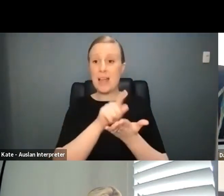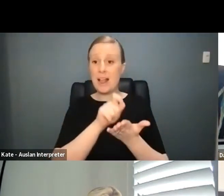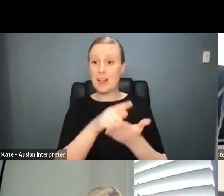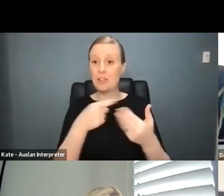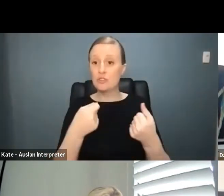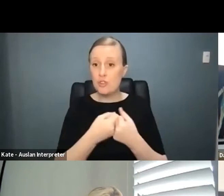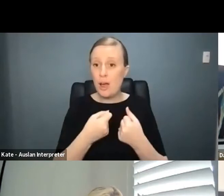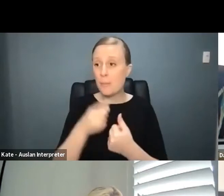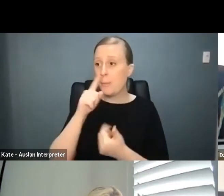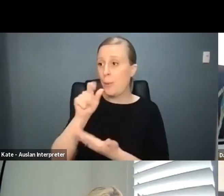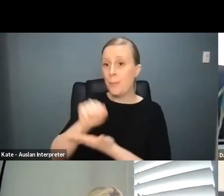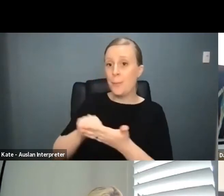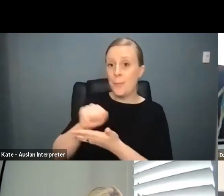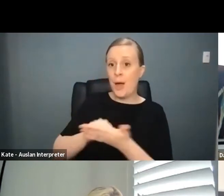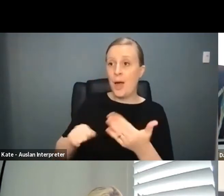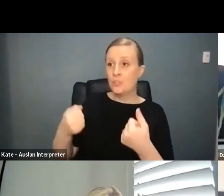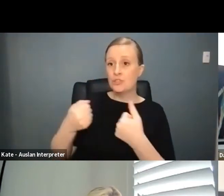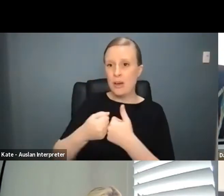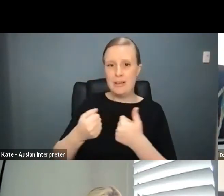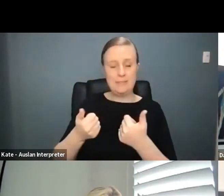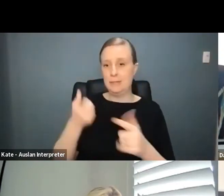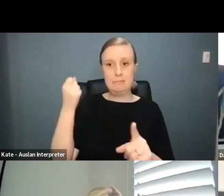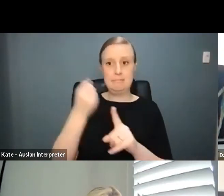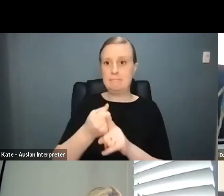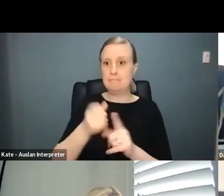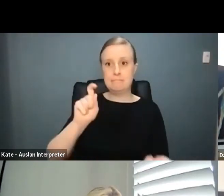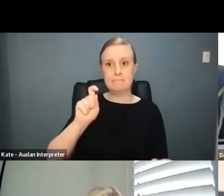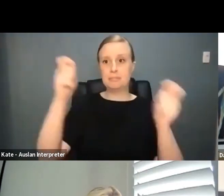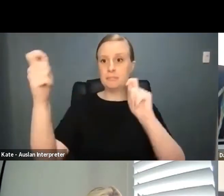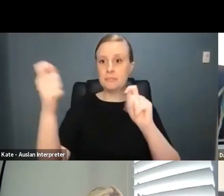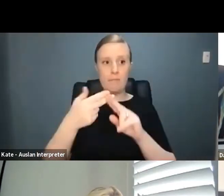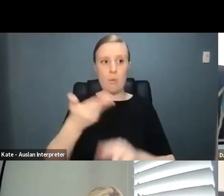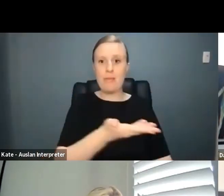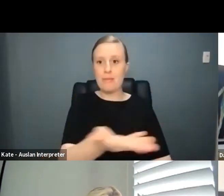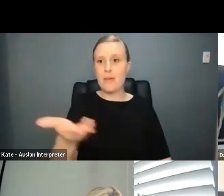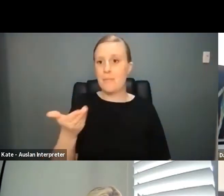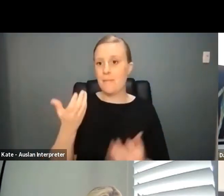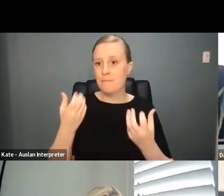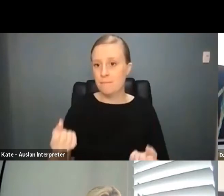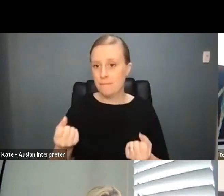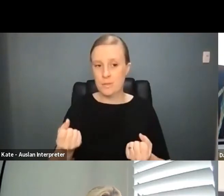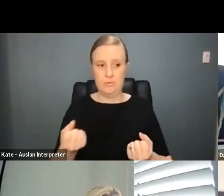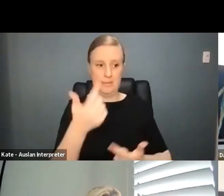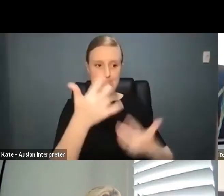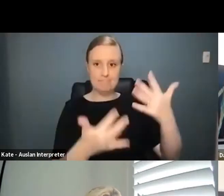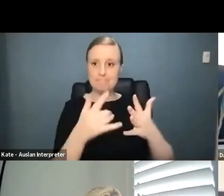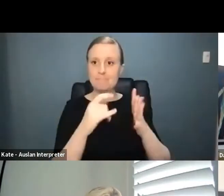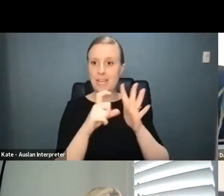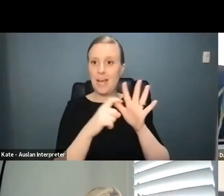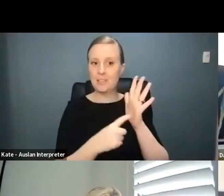data. We saw the first lockdown last year, we saw,